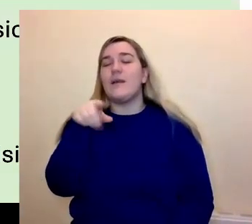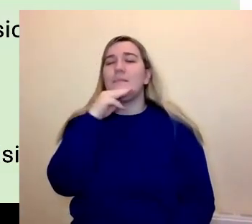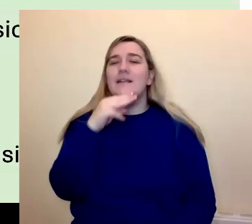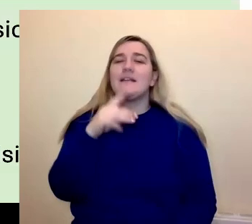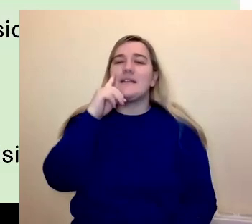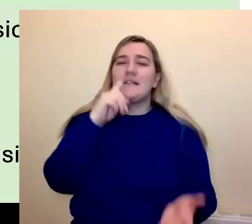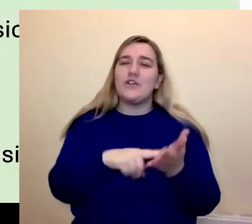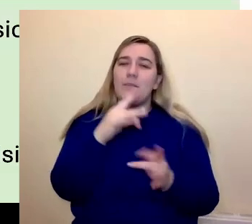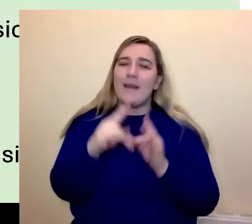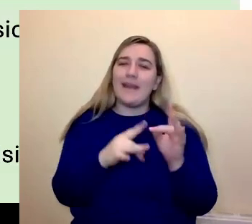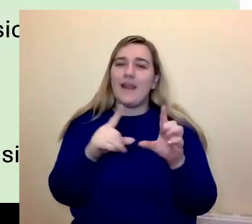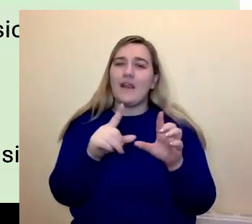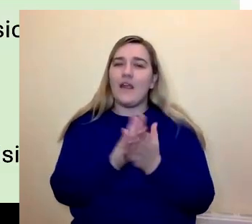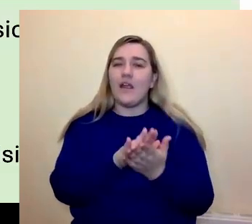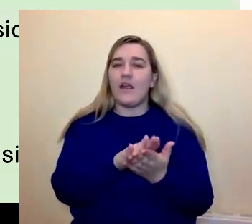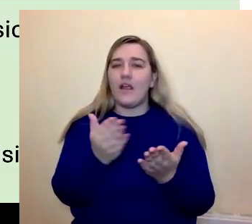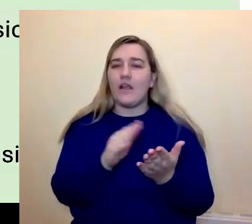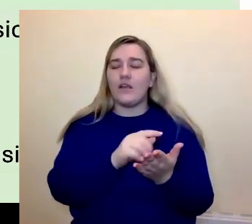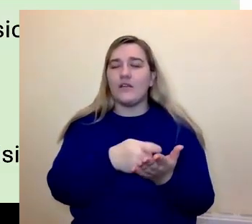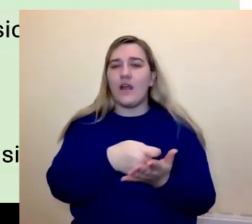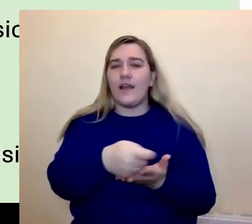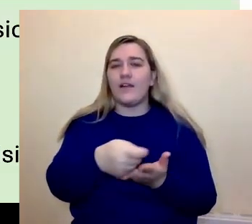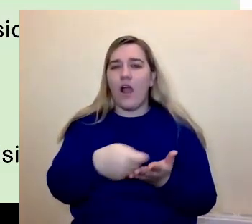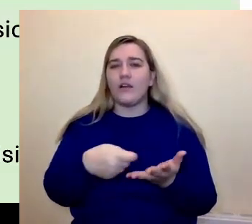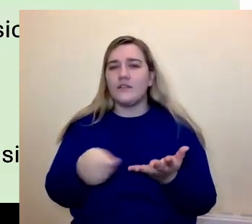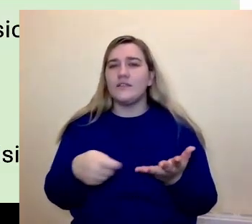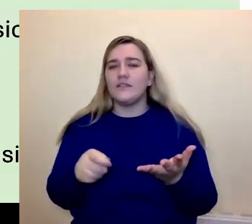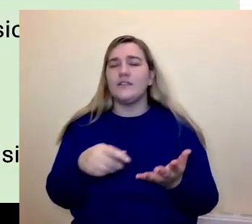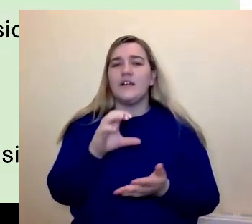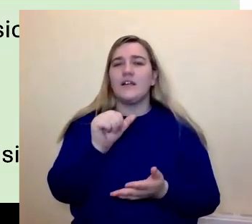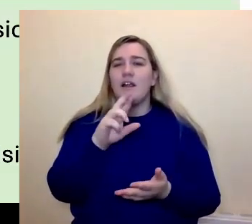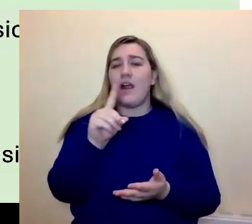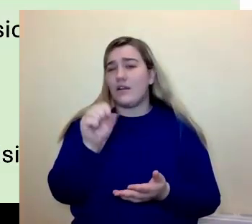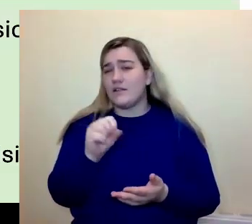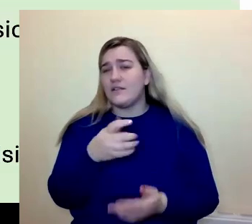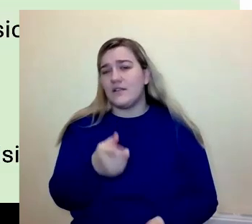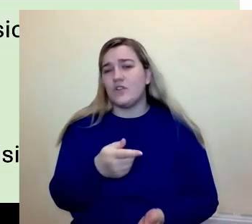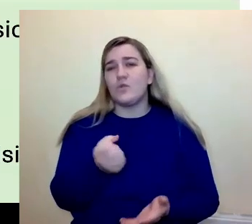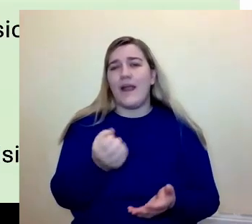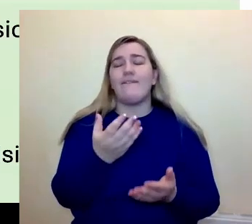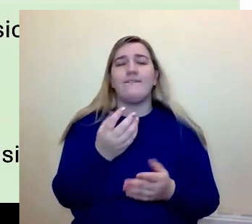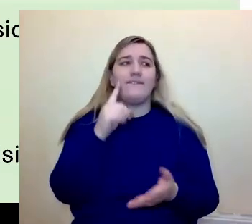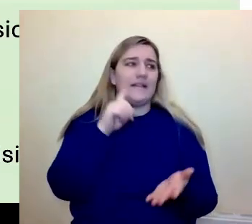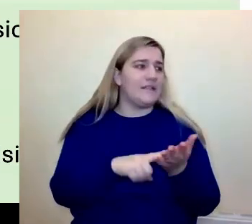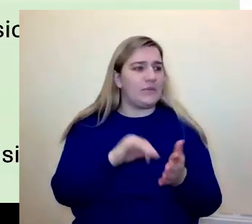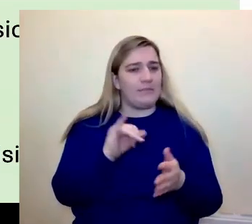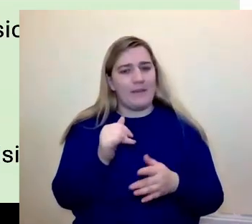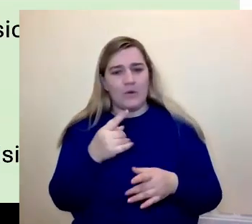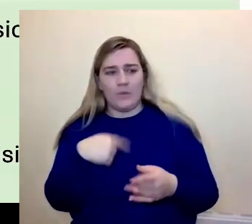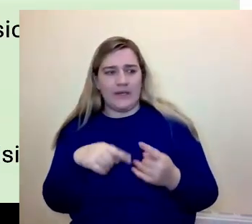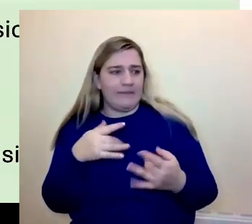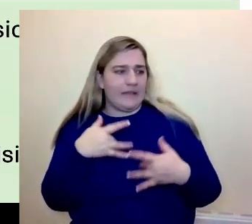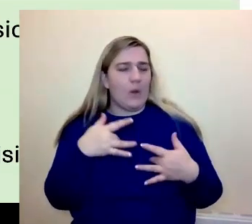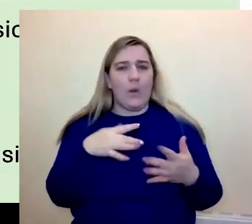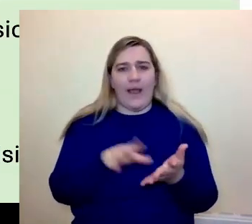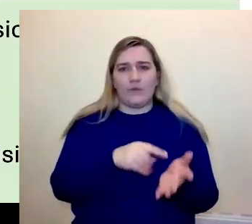and I'll show you those as we go along. And each of the decision-making cards, we have a decision that we might make in our life. And